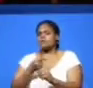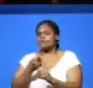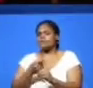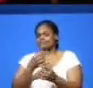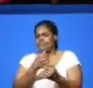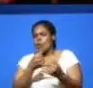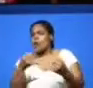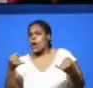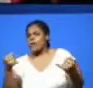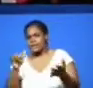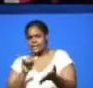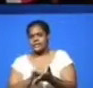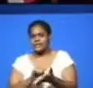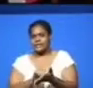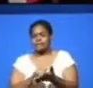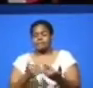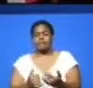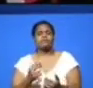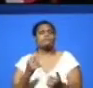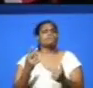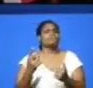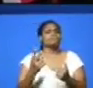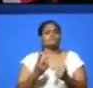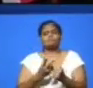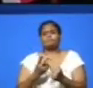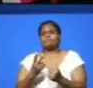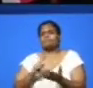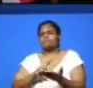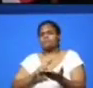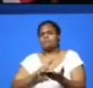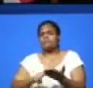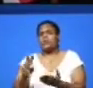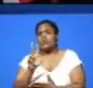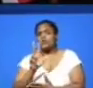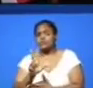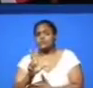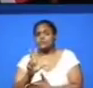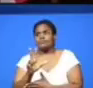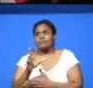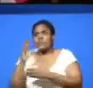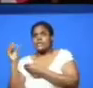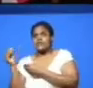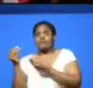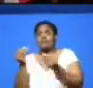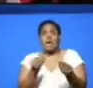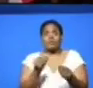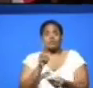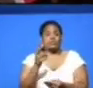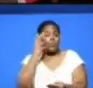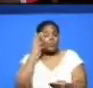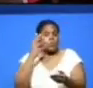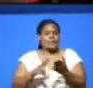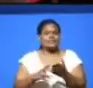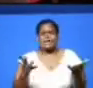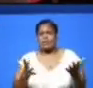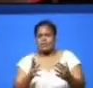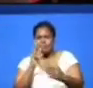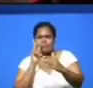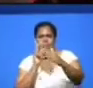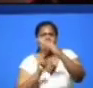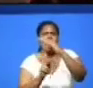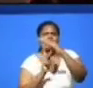42 months. Verse 3, and I will give power unto my two witnesses and they shall prophesy